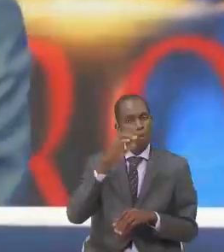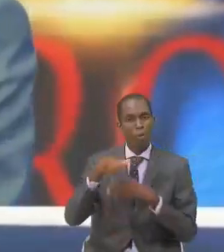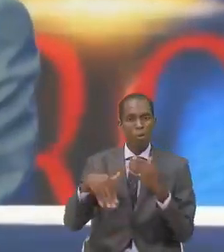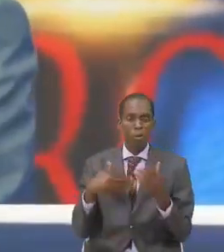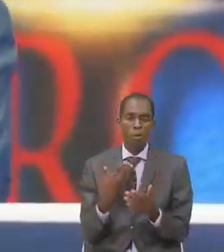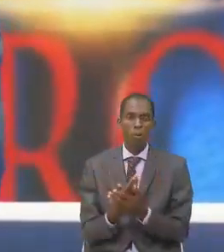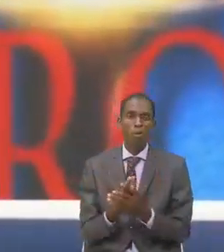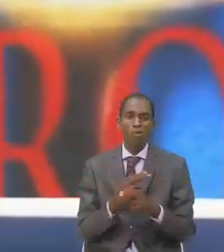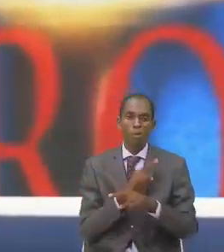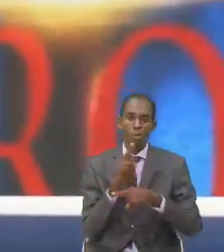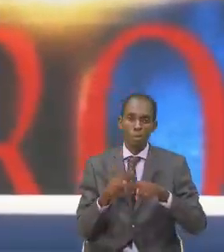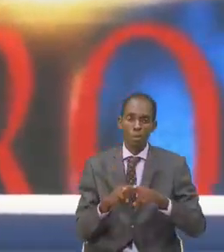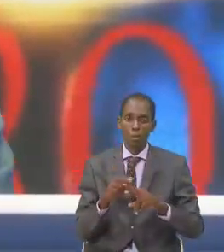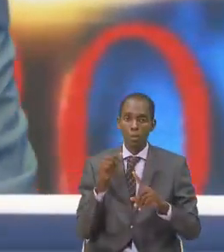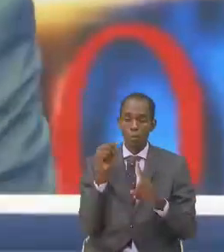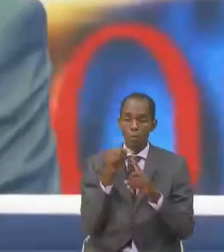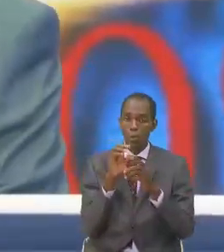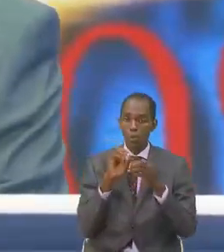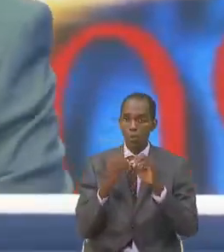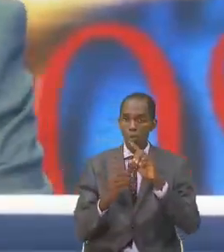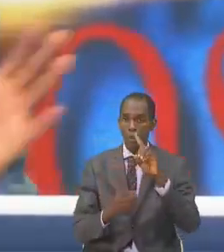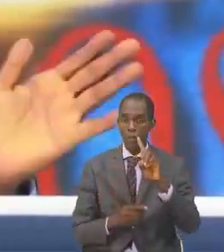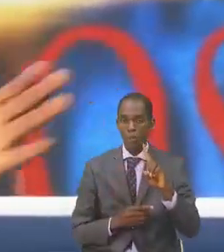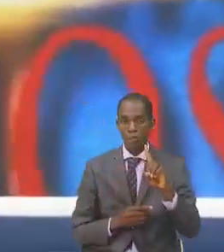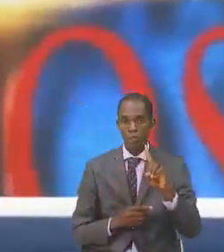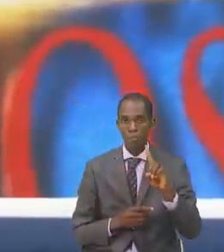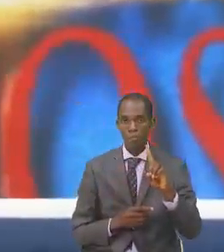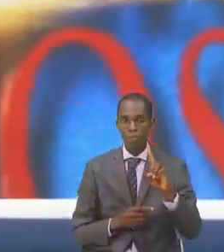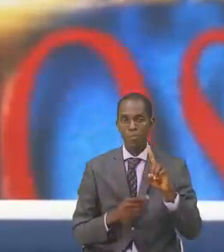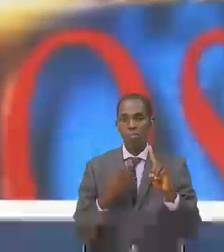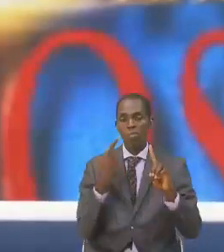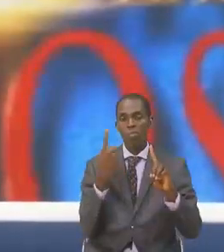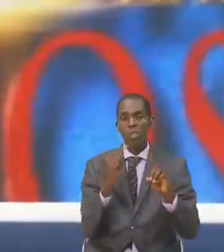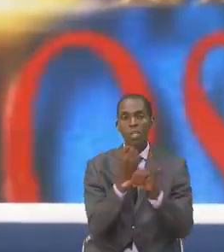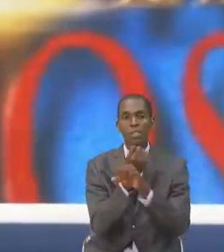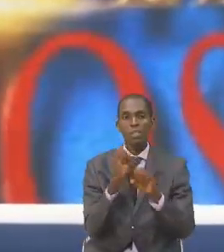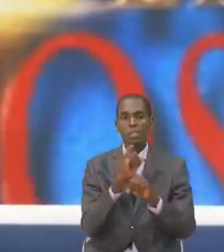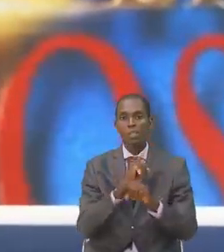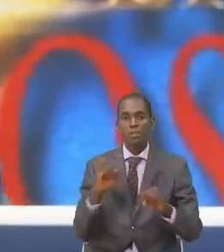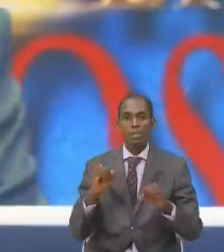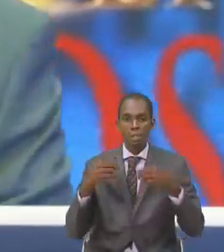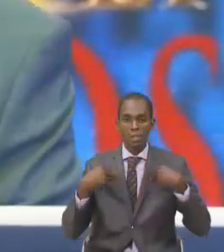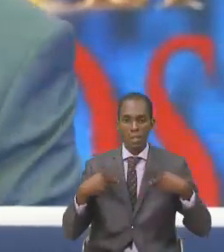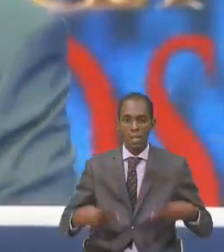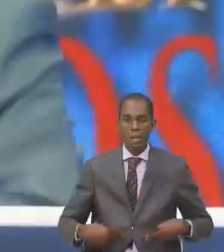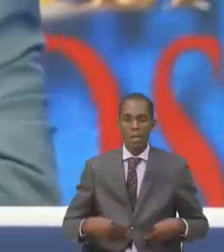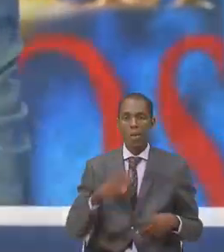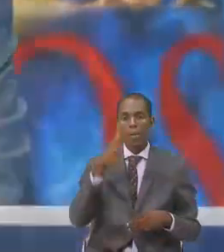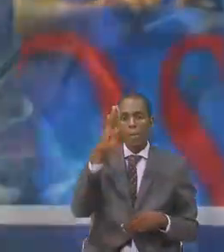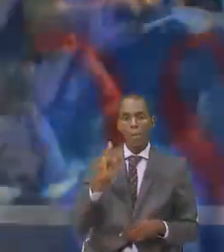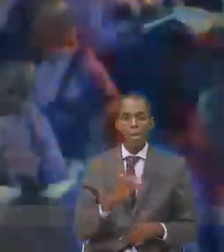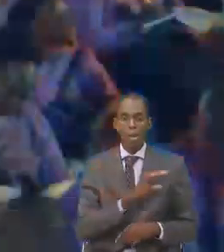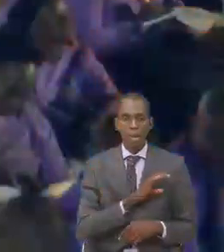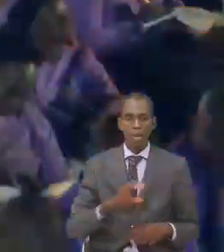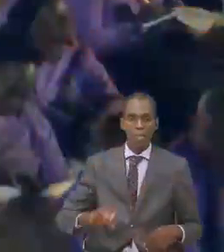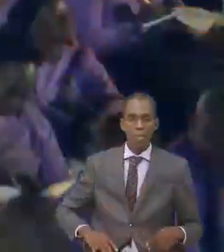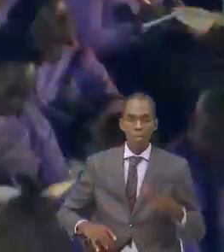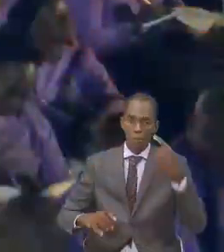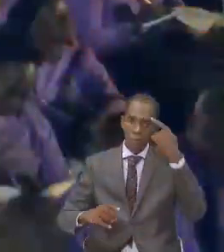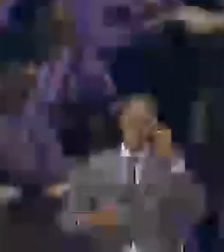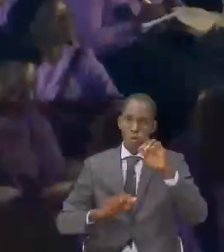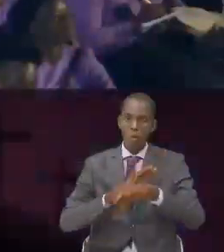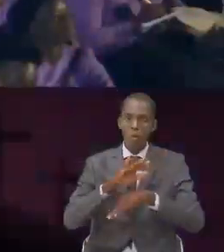for all nations. We're looking at the message in three perspectives. Number one is the